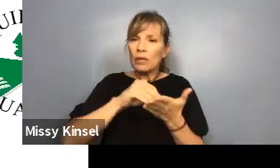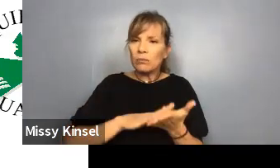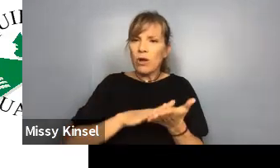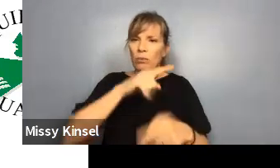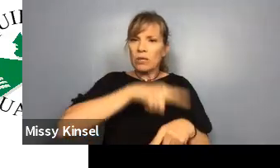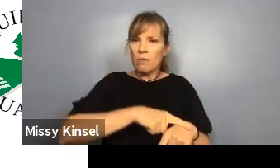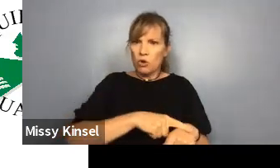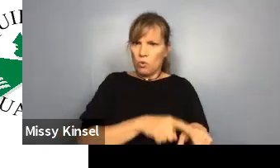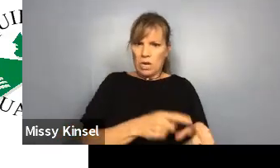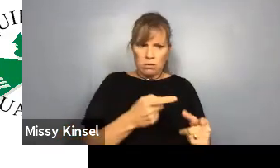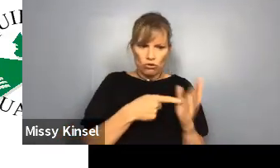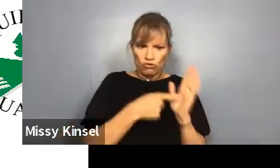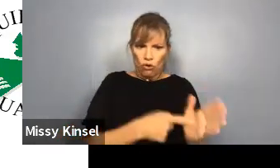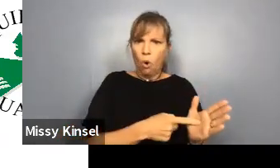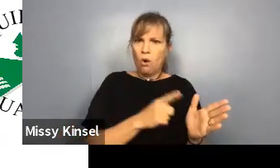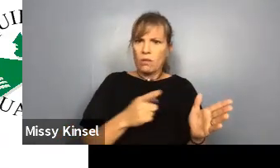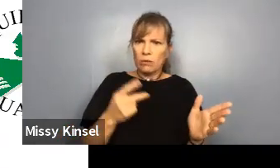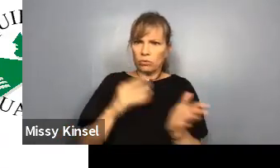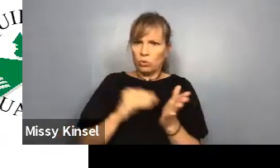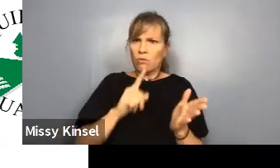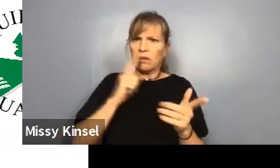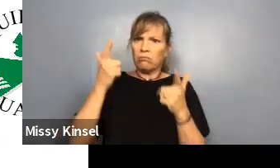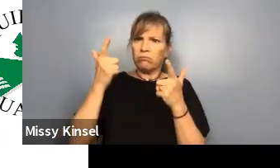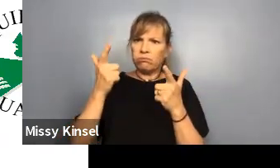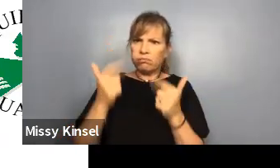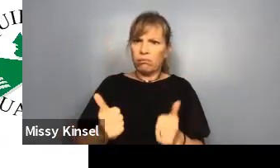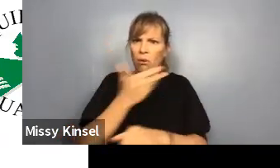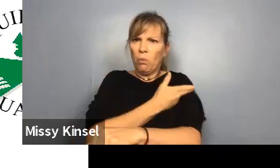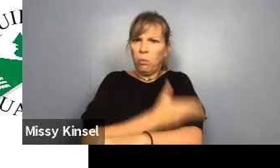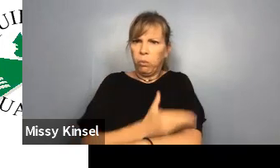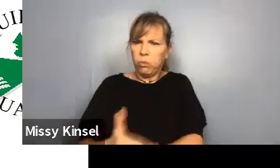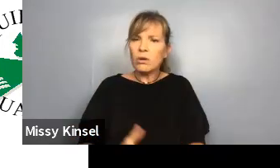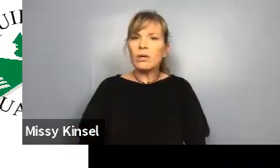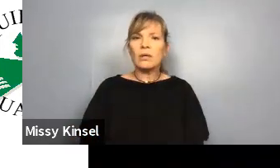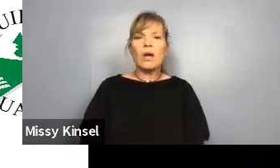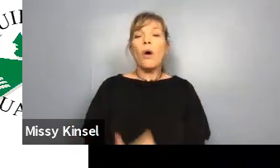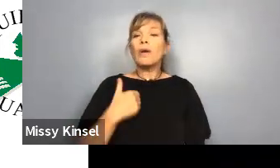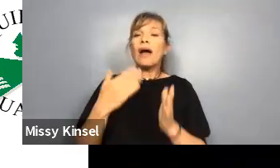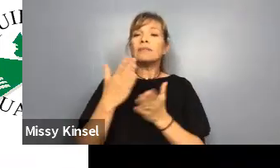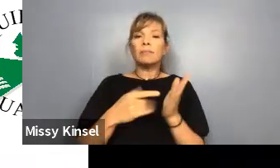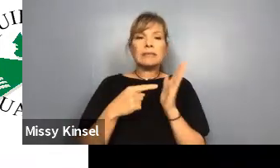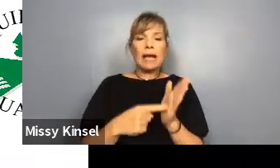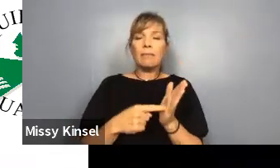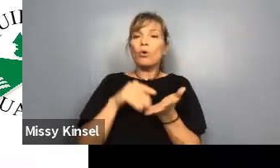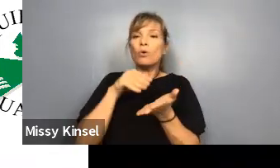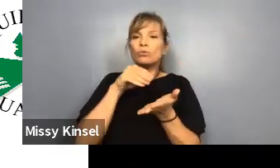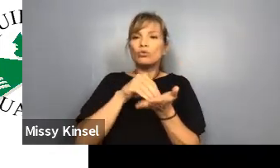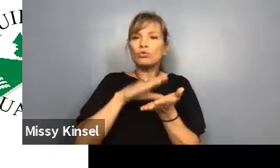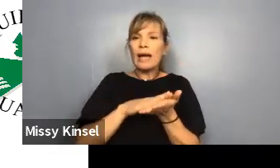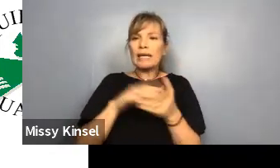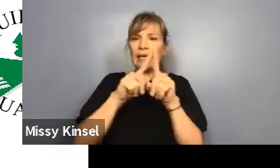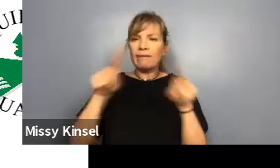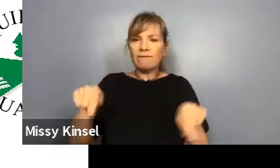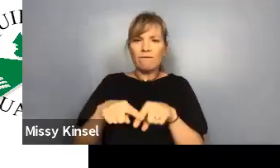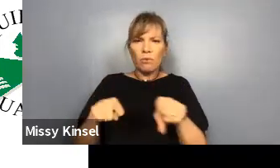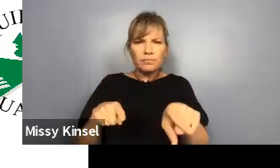that regression and show it as well. So we do have some sample tracking forms. I believe that